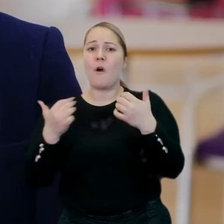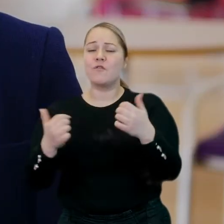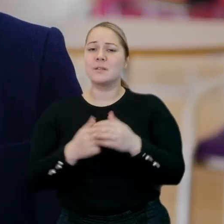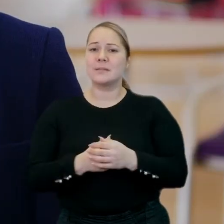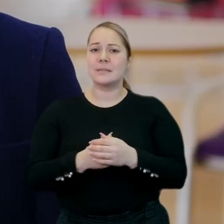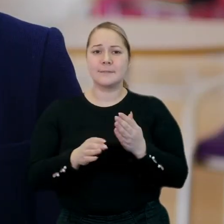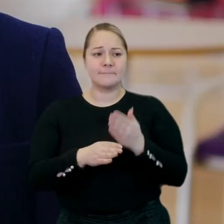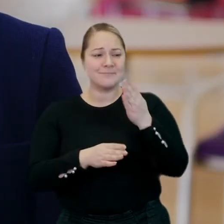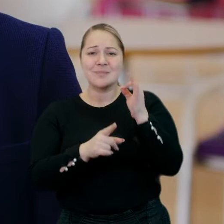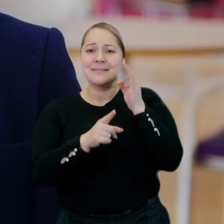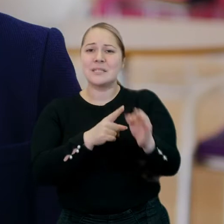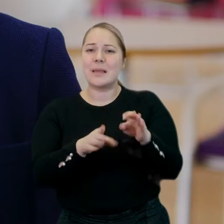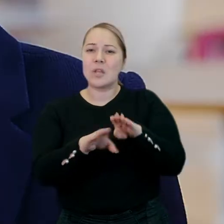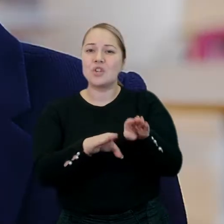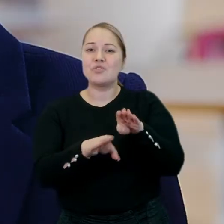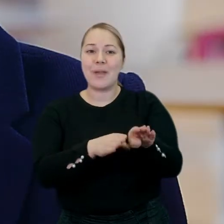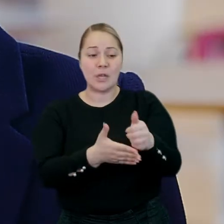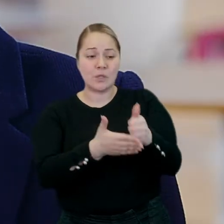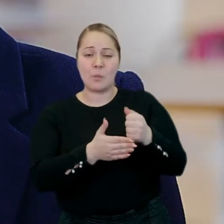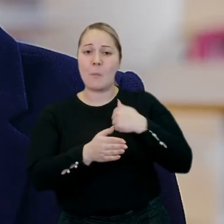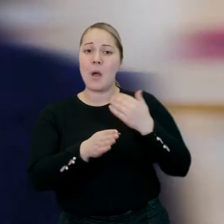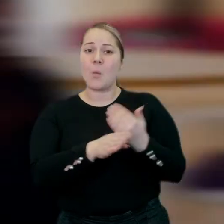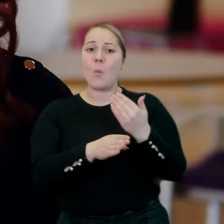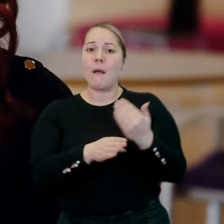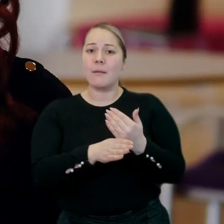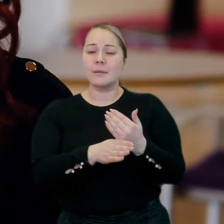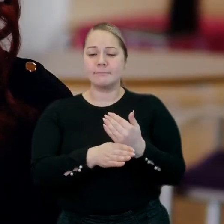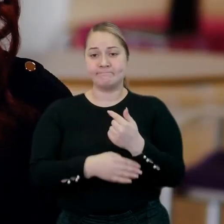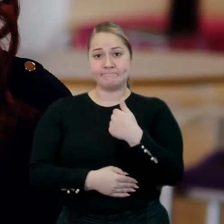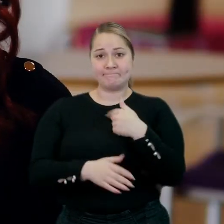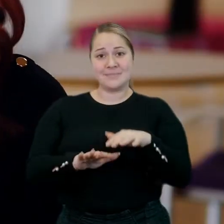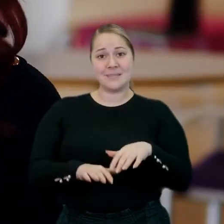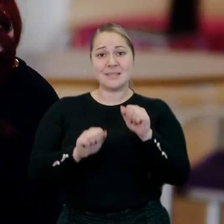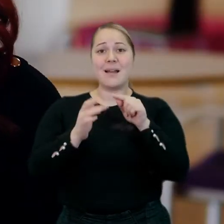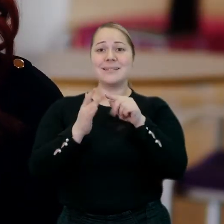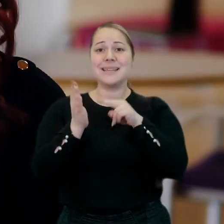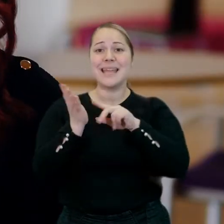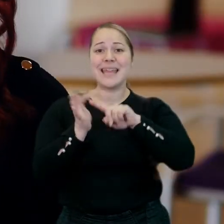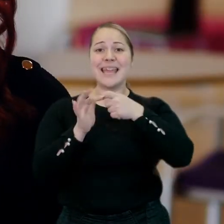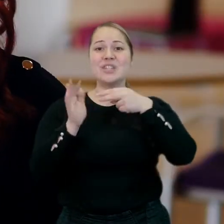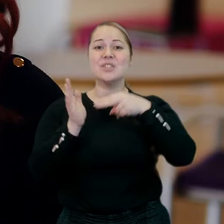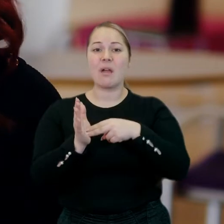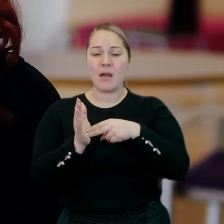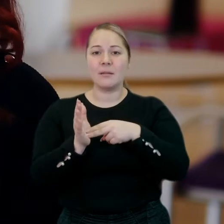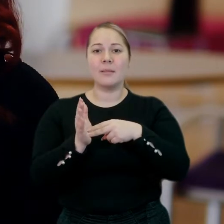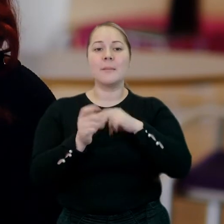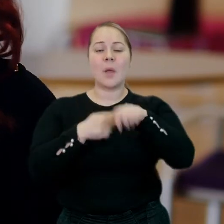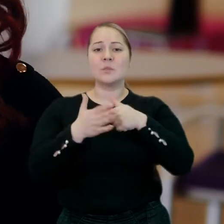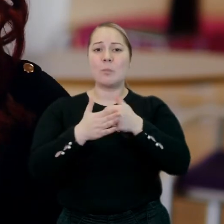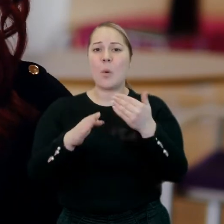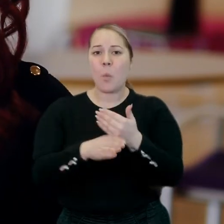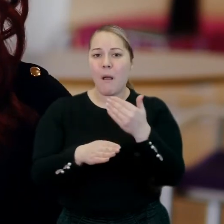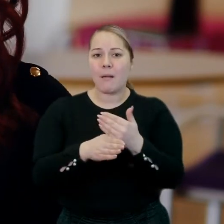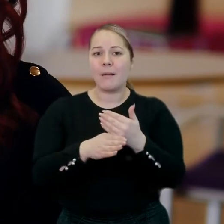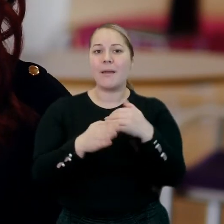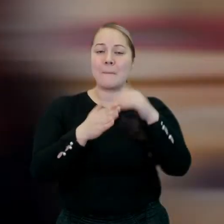to attend specialized training to improve my practice. I've initially started as an intern, then I worked as a support worker in